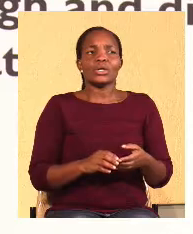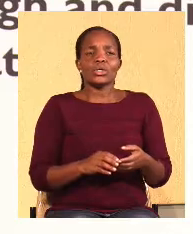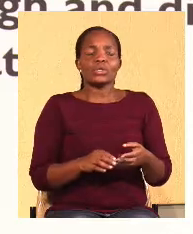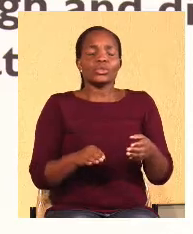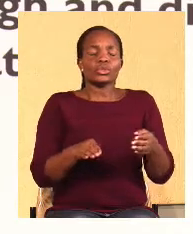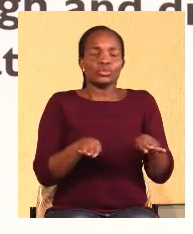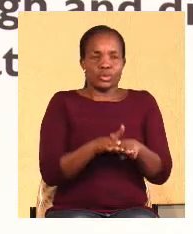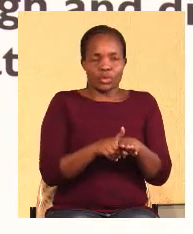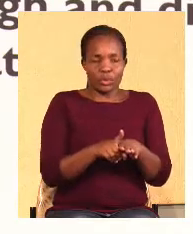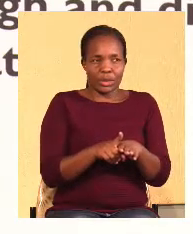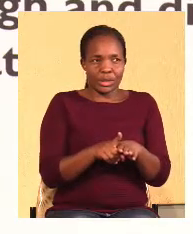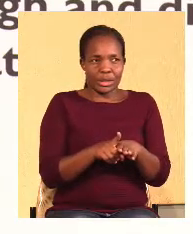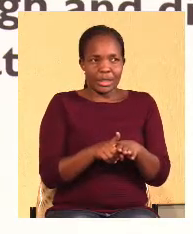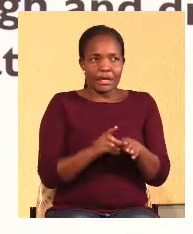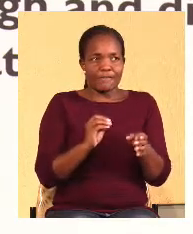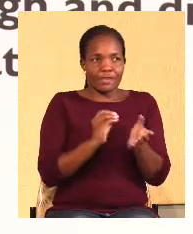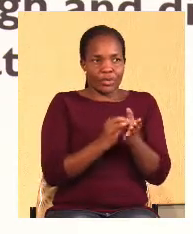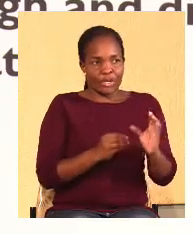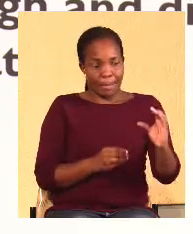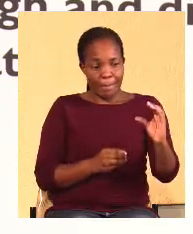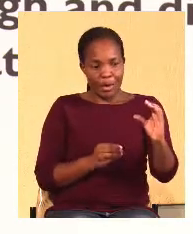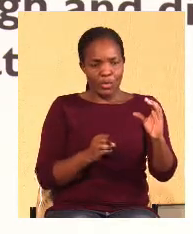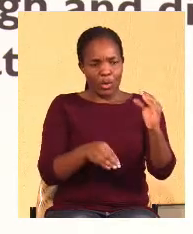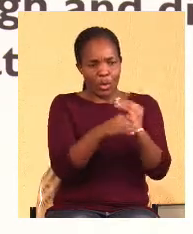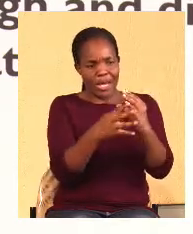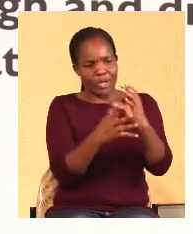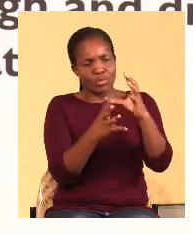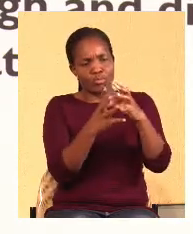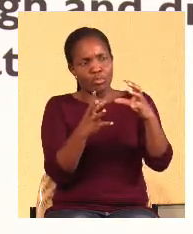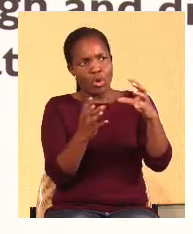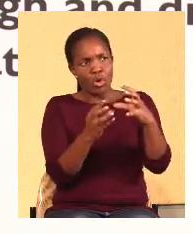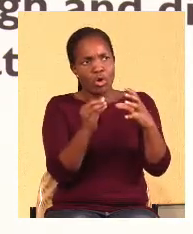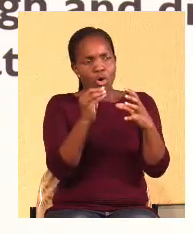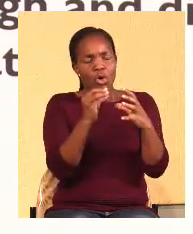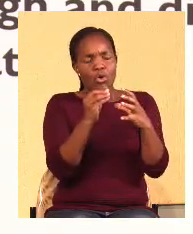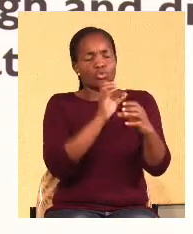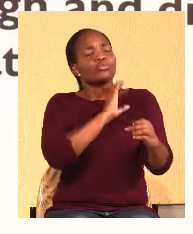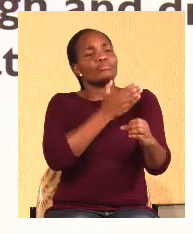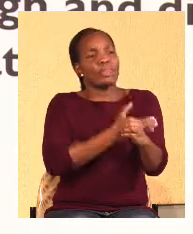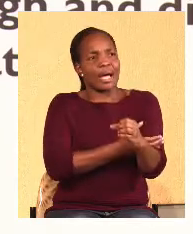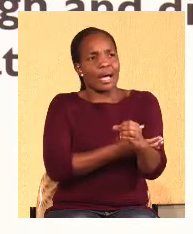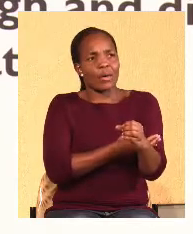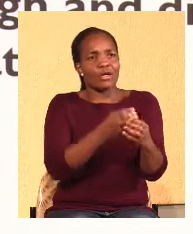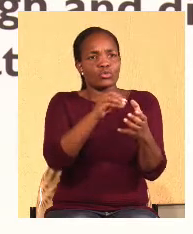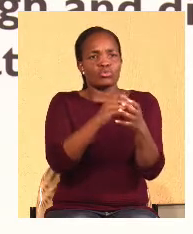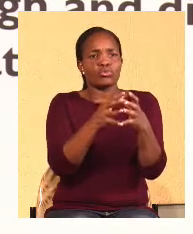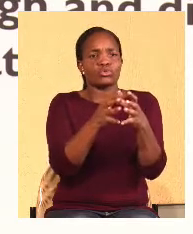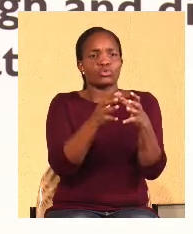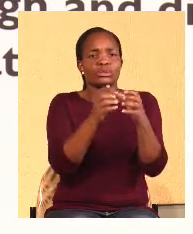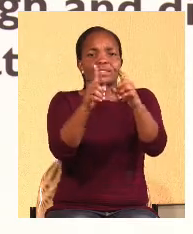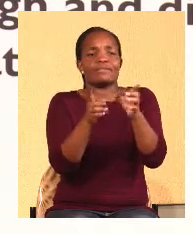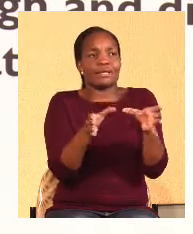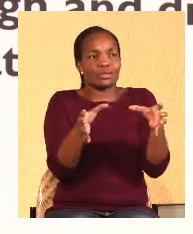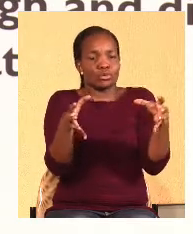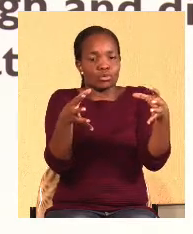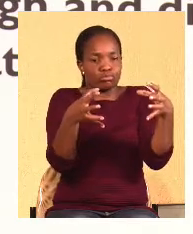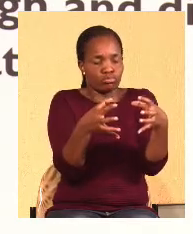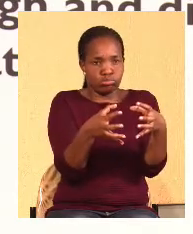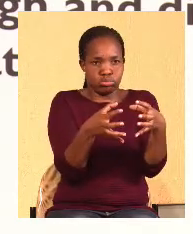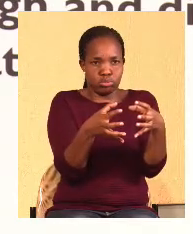increase what was already provided for, so that we were able to place a larger group of